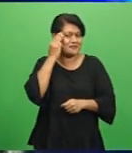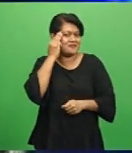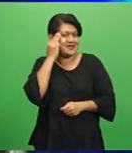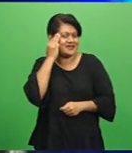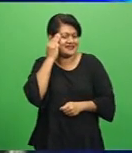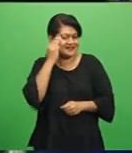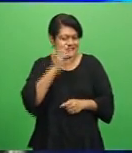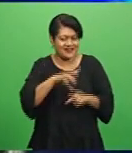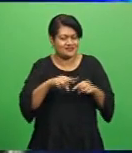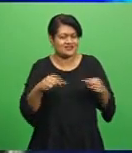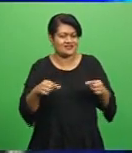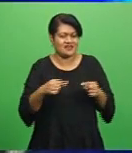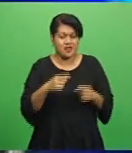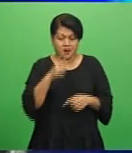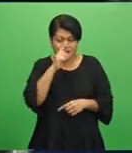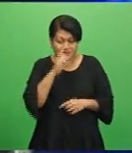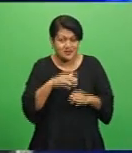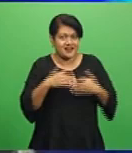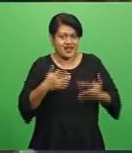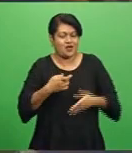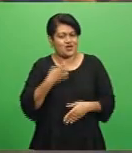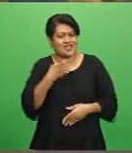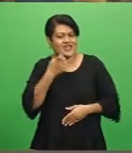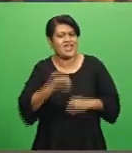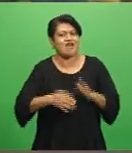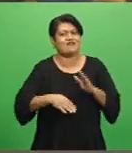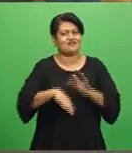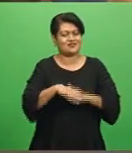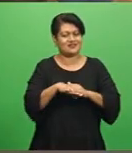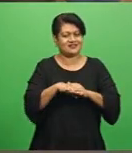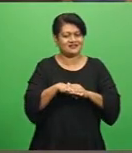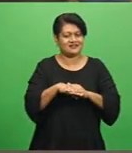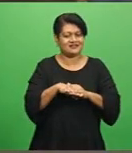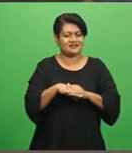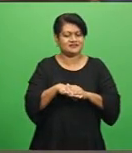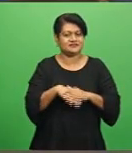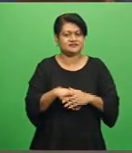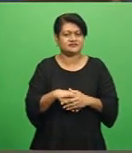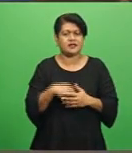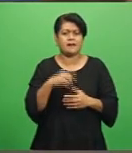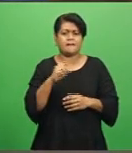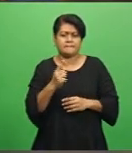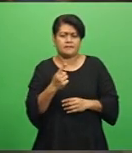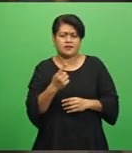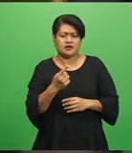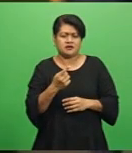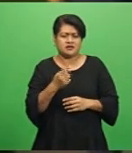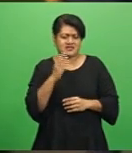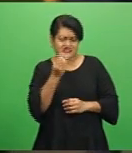care that the national curfew is in place. However, having said that, there are still people that